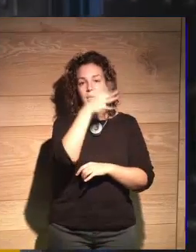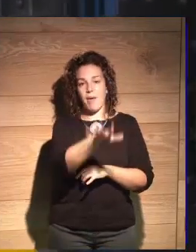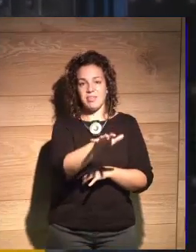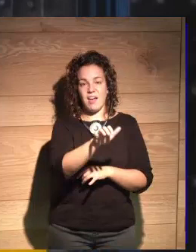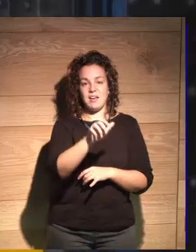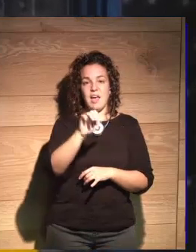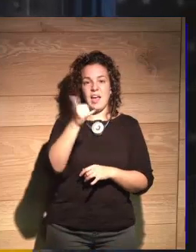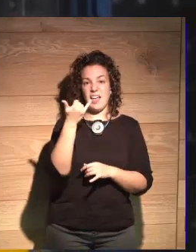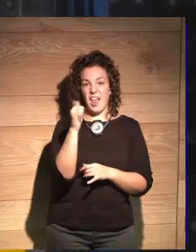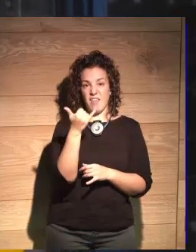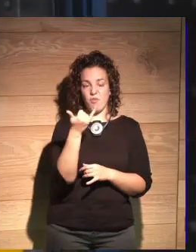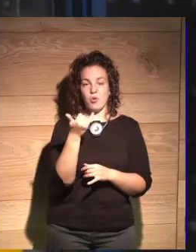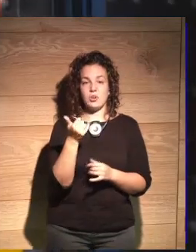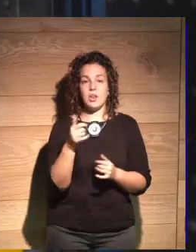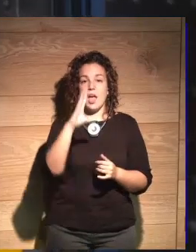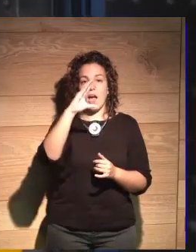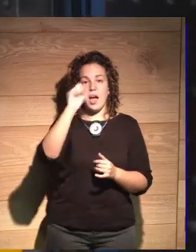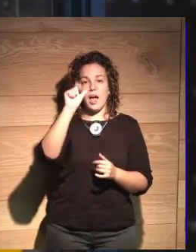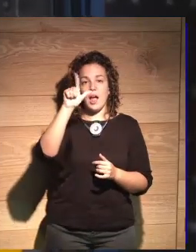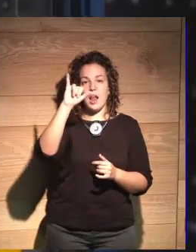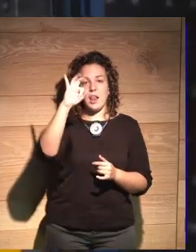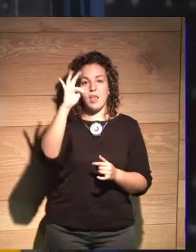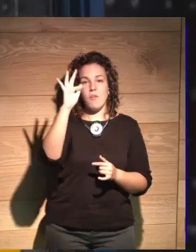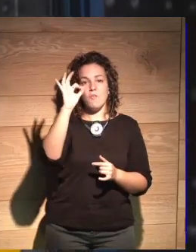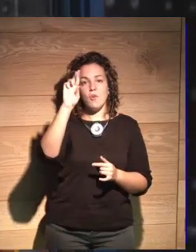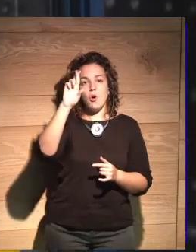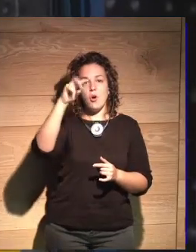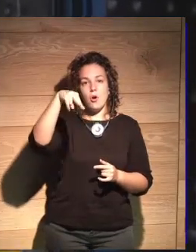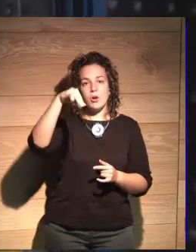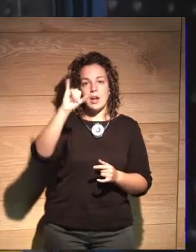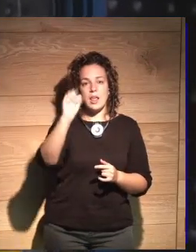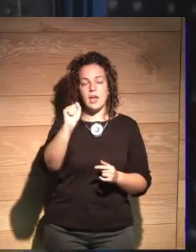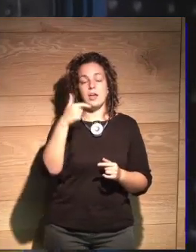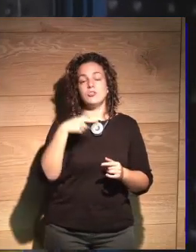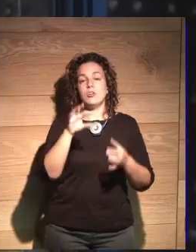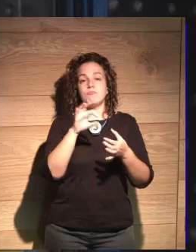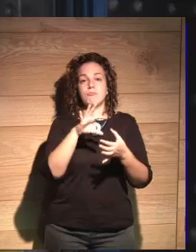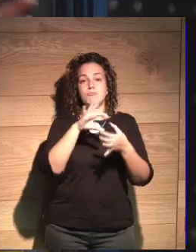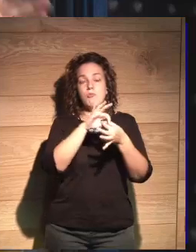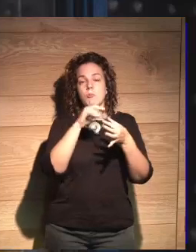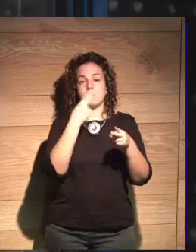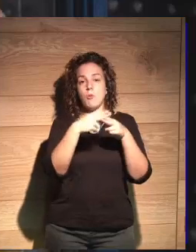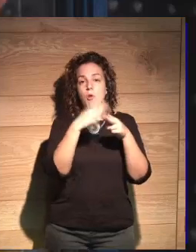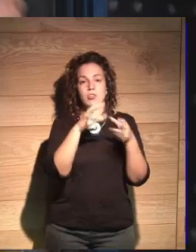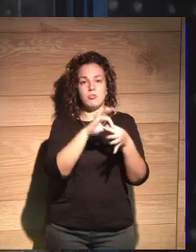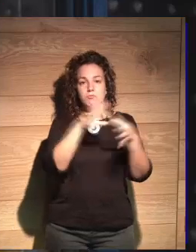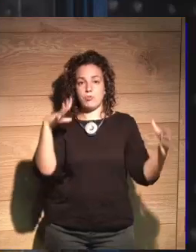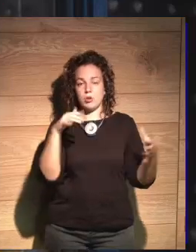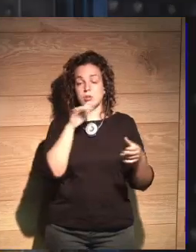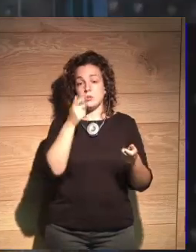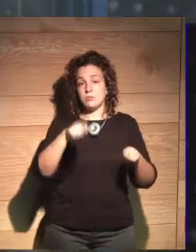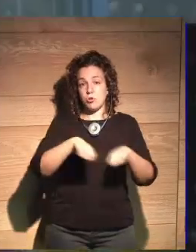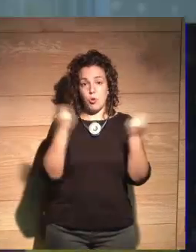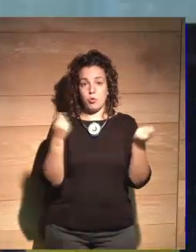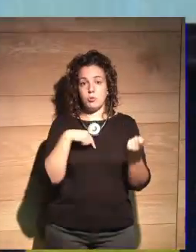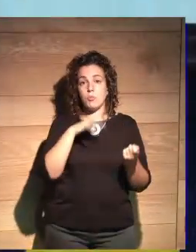of political compromise, of political polarization, I understand from my Spanish friends, is something of concern to you